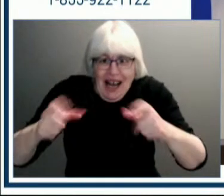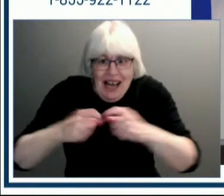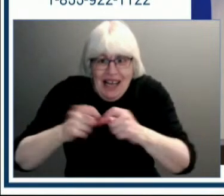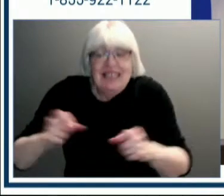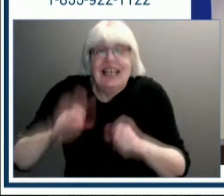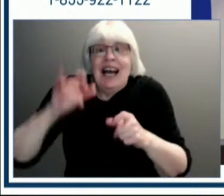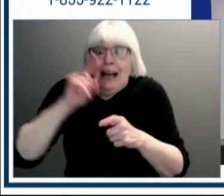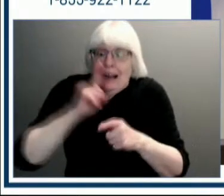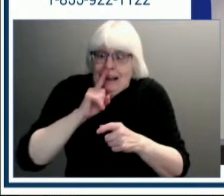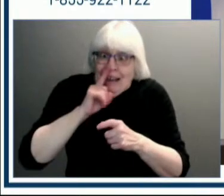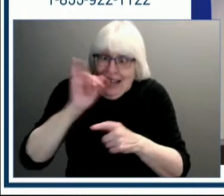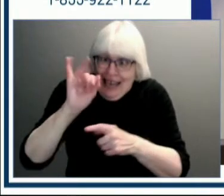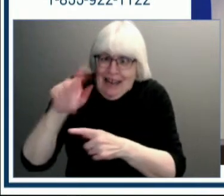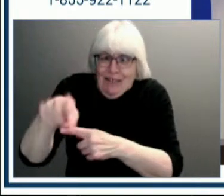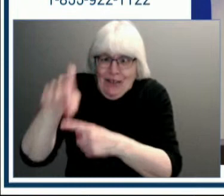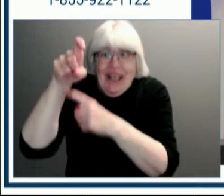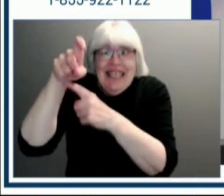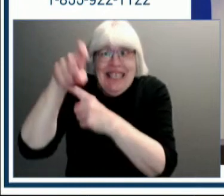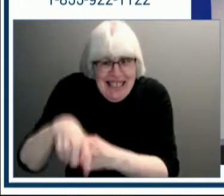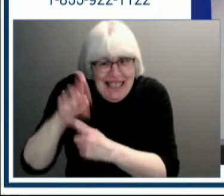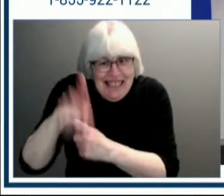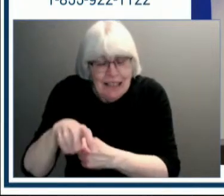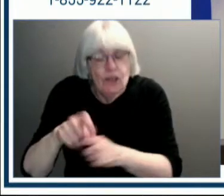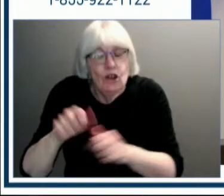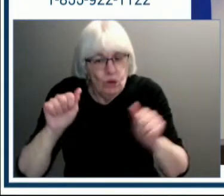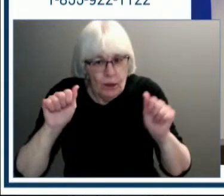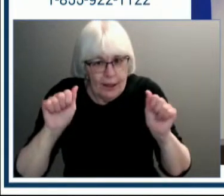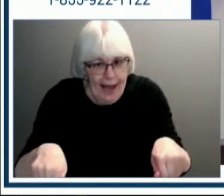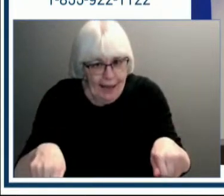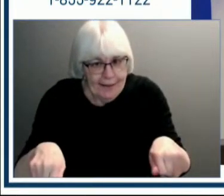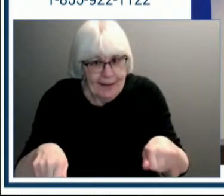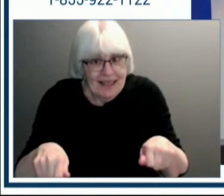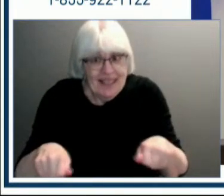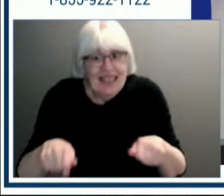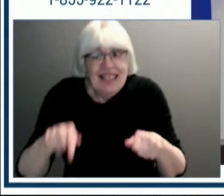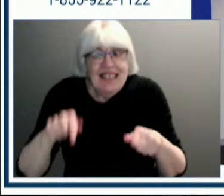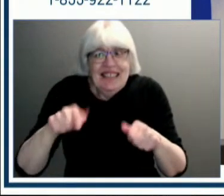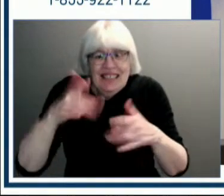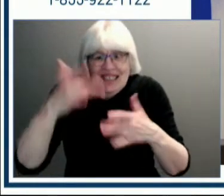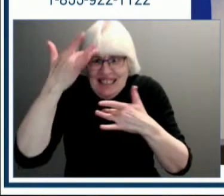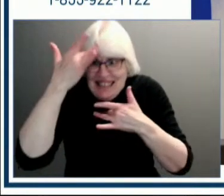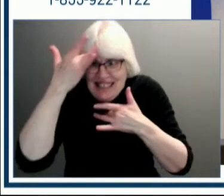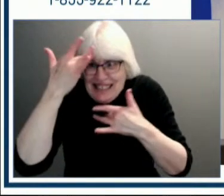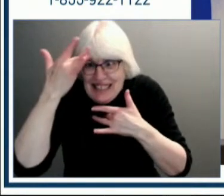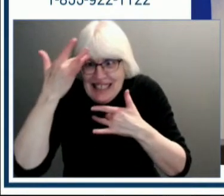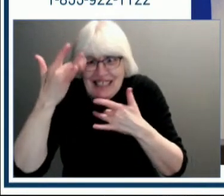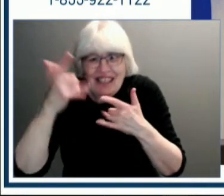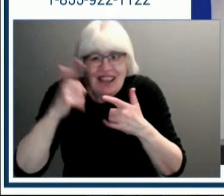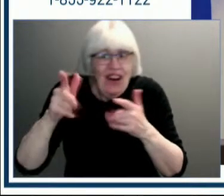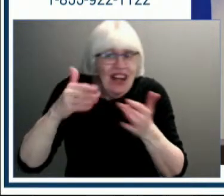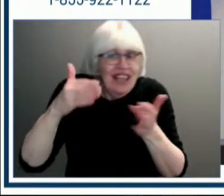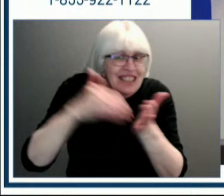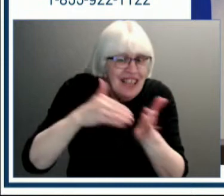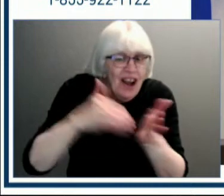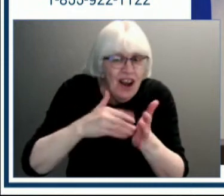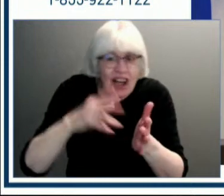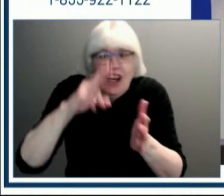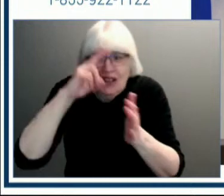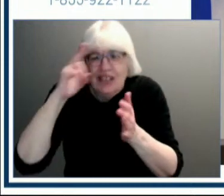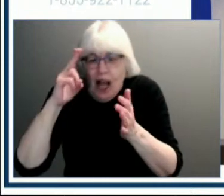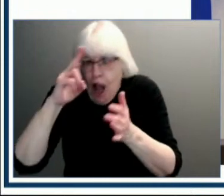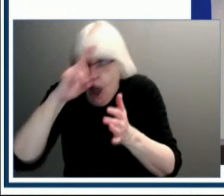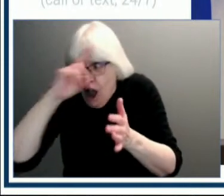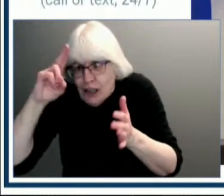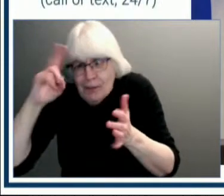it. And if you need medical care, you will be able to get it. But just please work with us, work with your friends, your neighbors, your